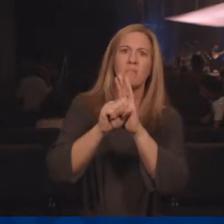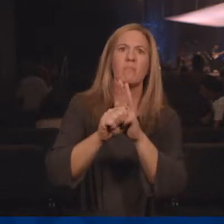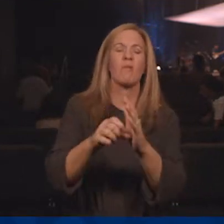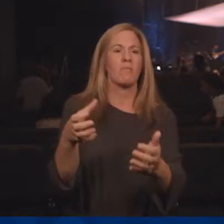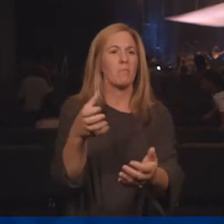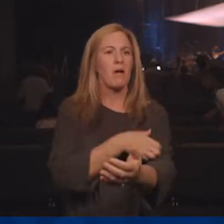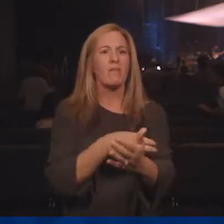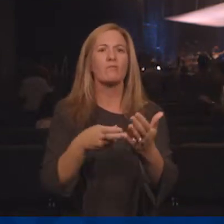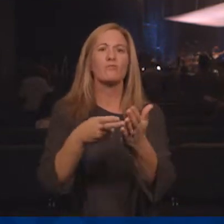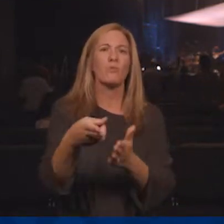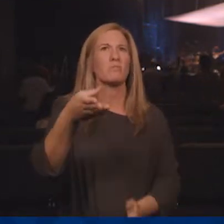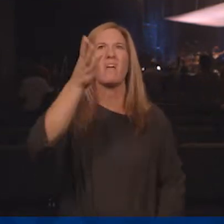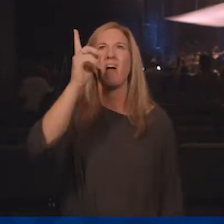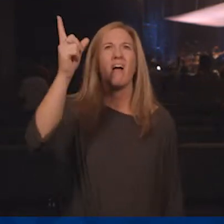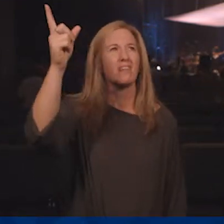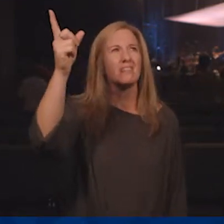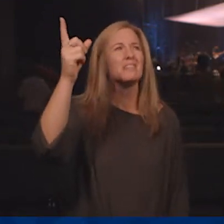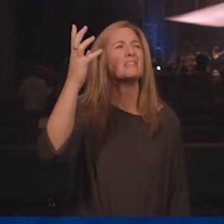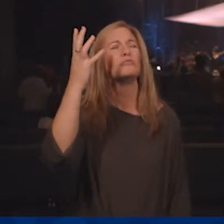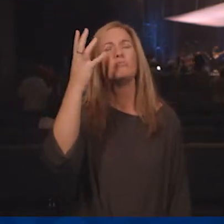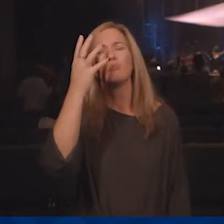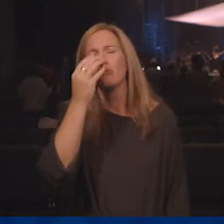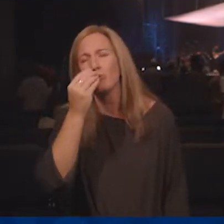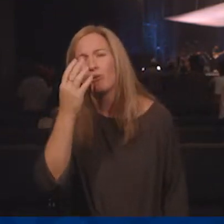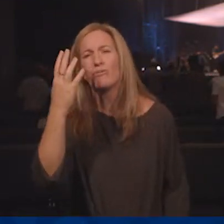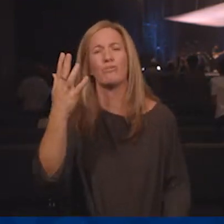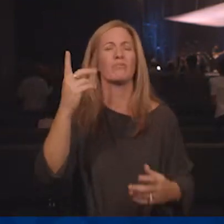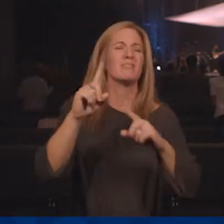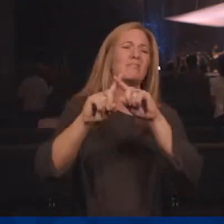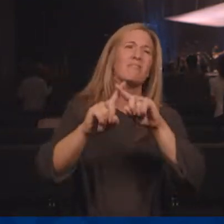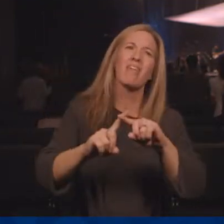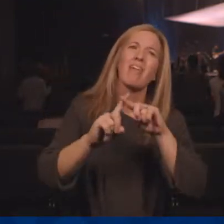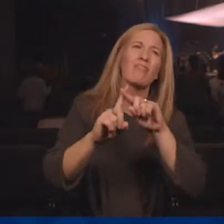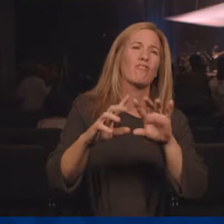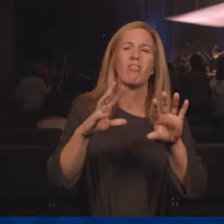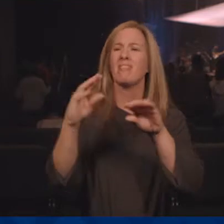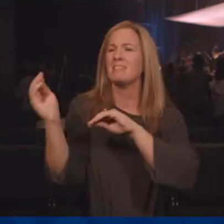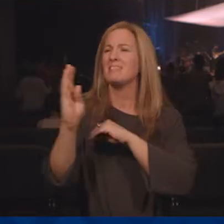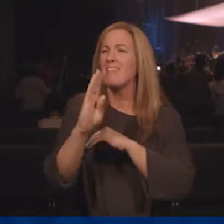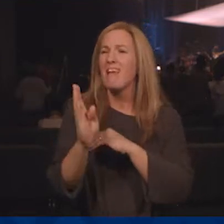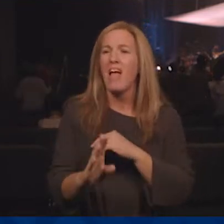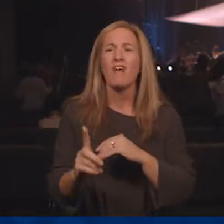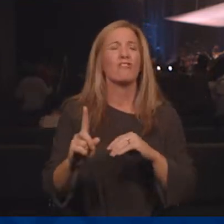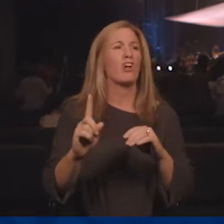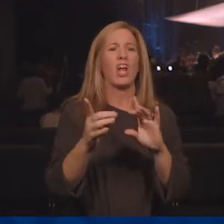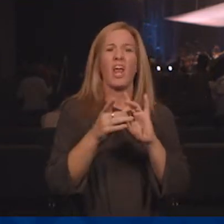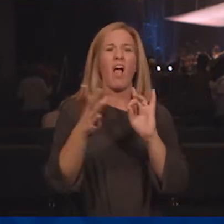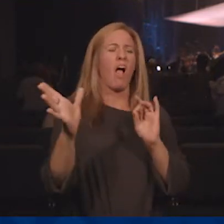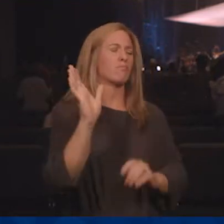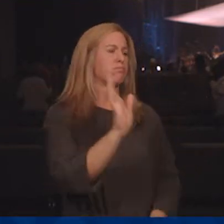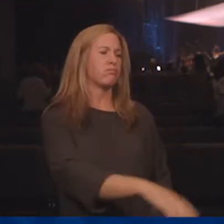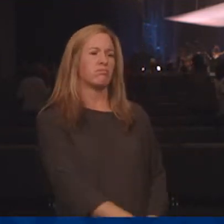God, that He is beautiful, that He is faithful, He never leaves us, He never gives up on us,